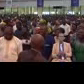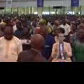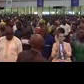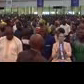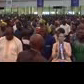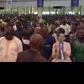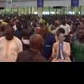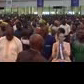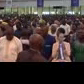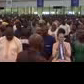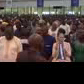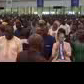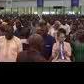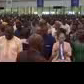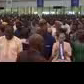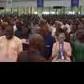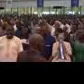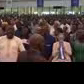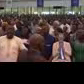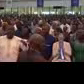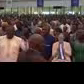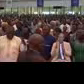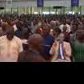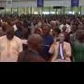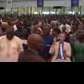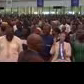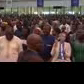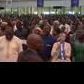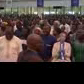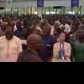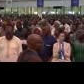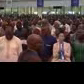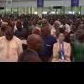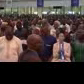In Jesus' name we pray.